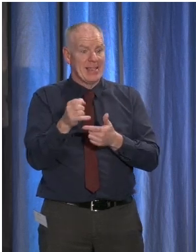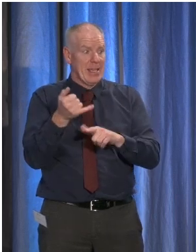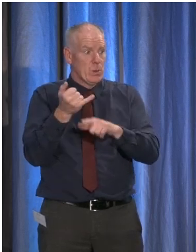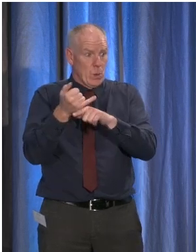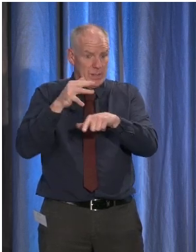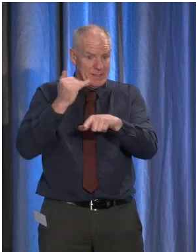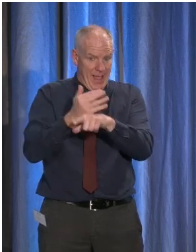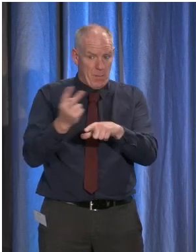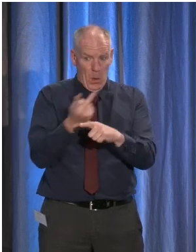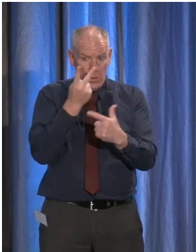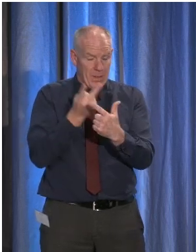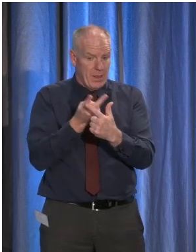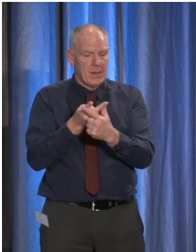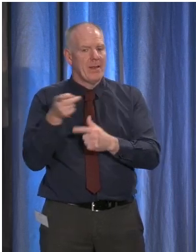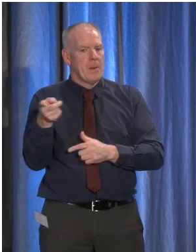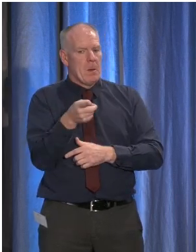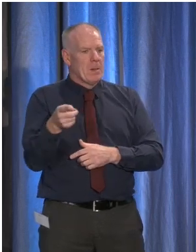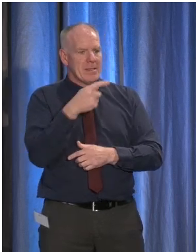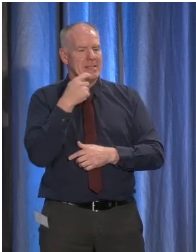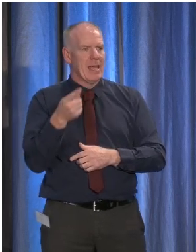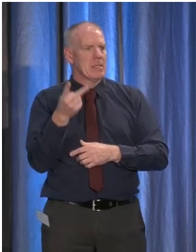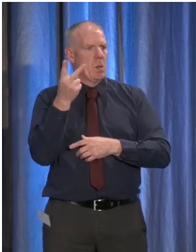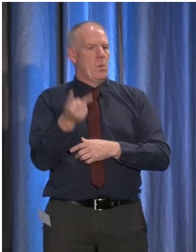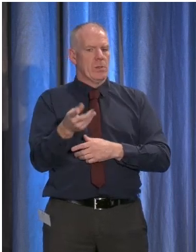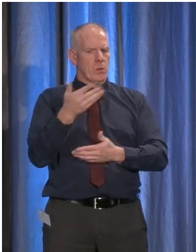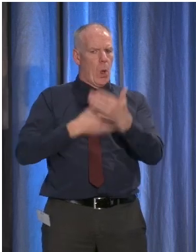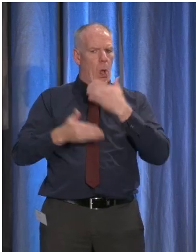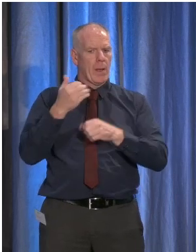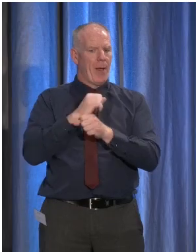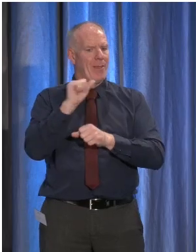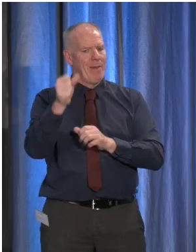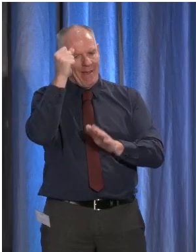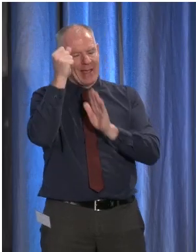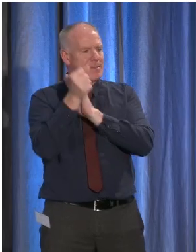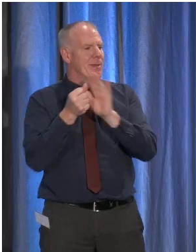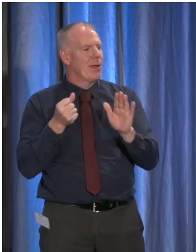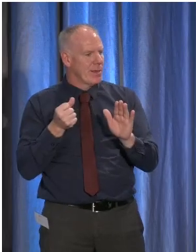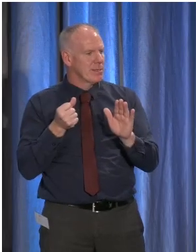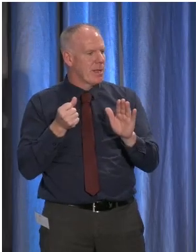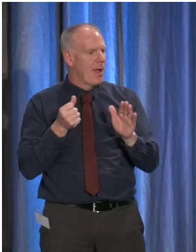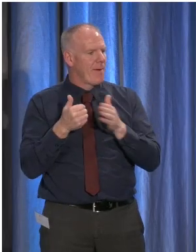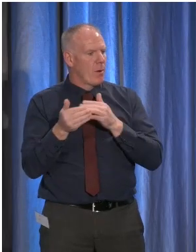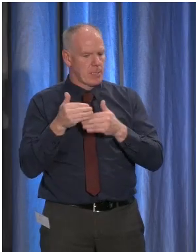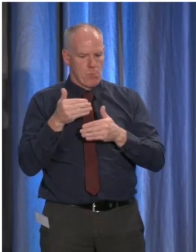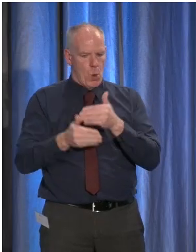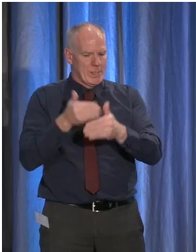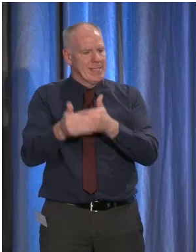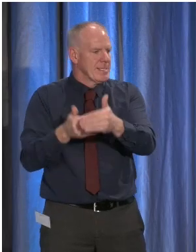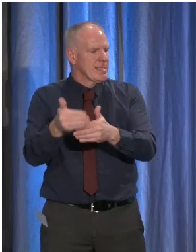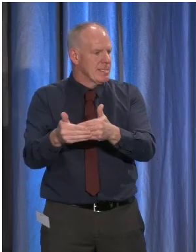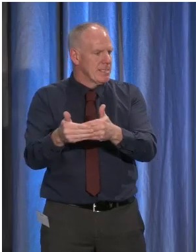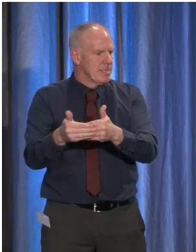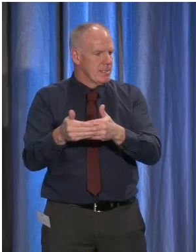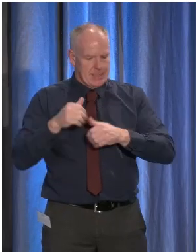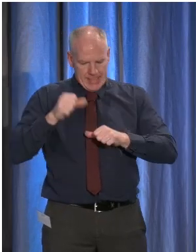as well, we found that they mainly wanted to talk to us about their experiences of process,